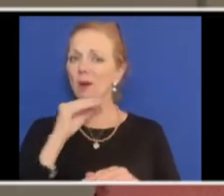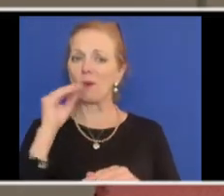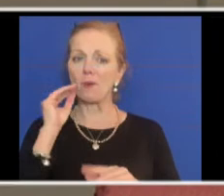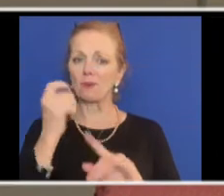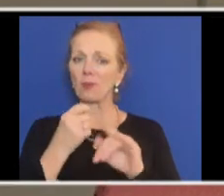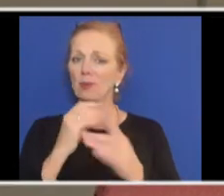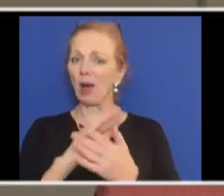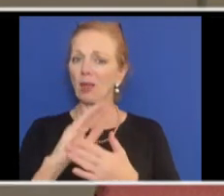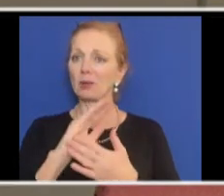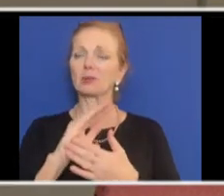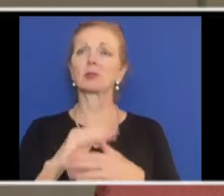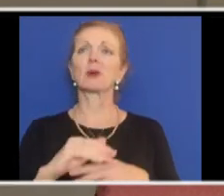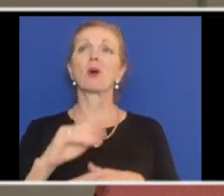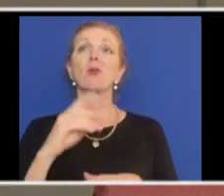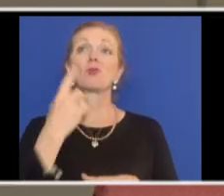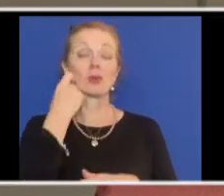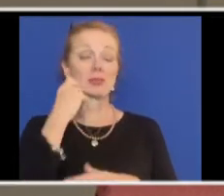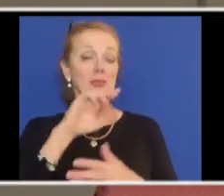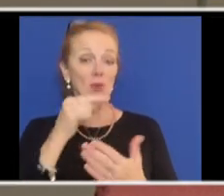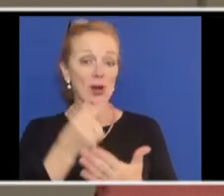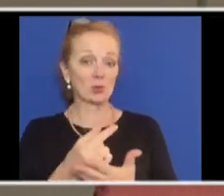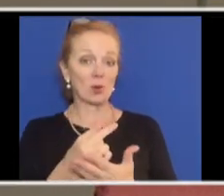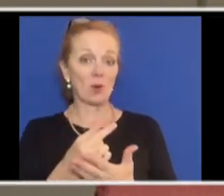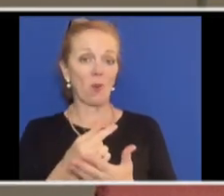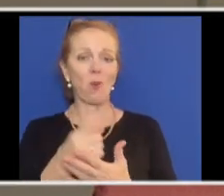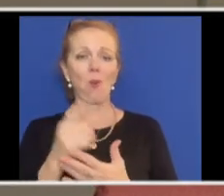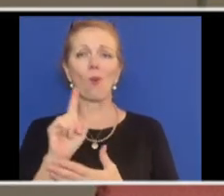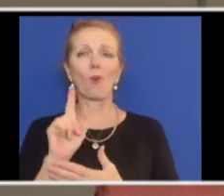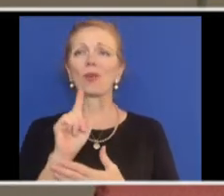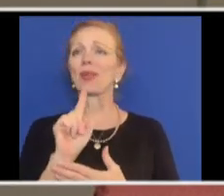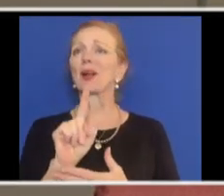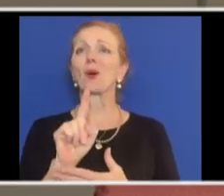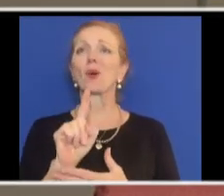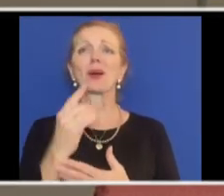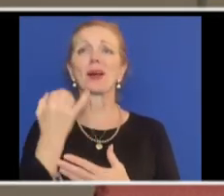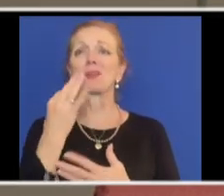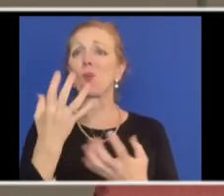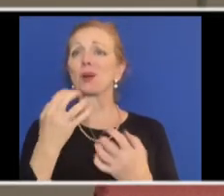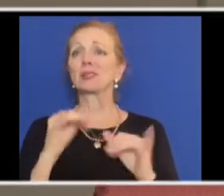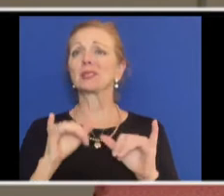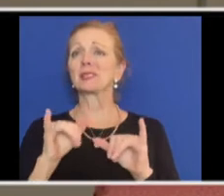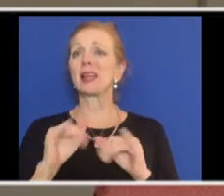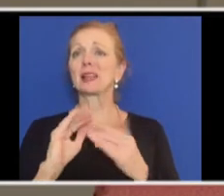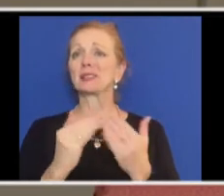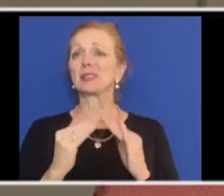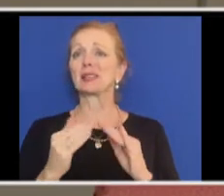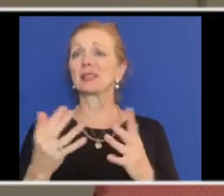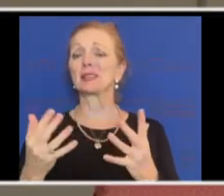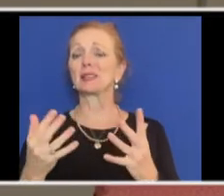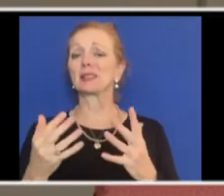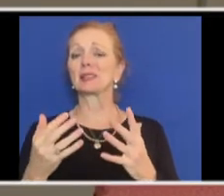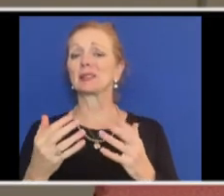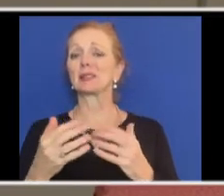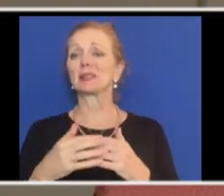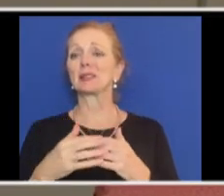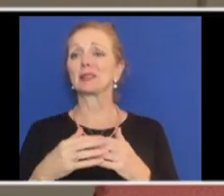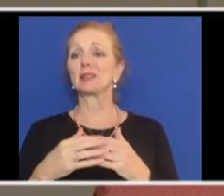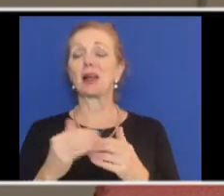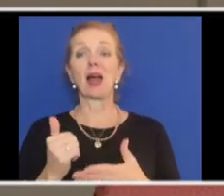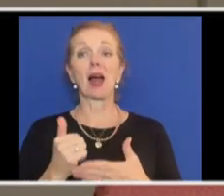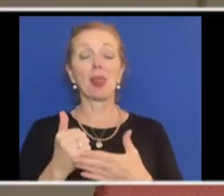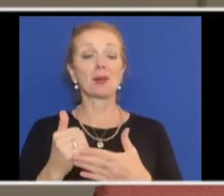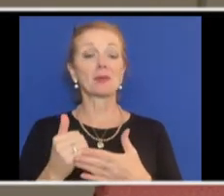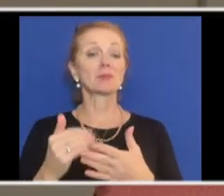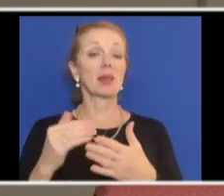or they just graduated where do they go if they want to stay in our city for us to have the talent and to help them have